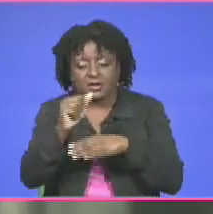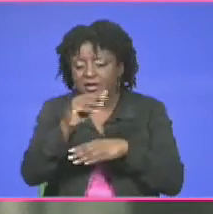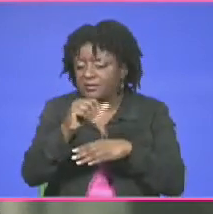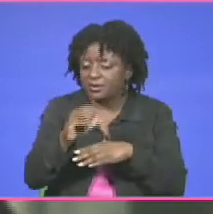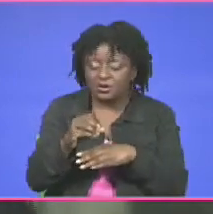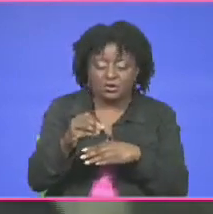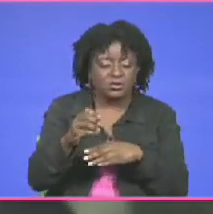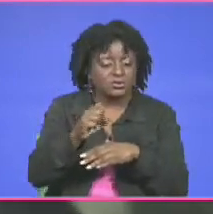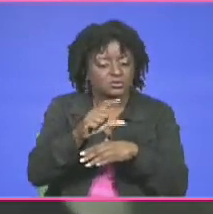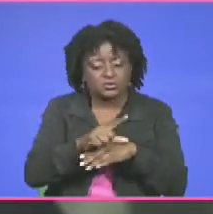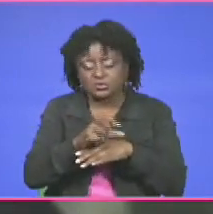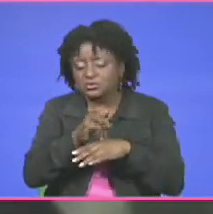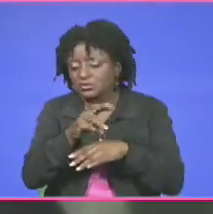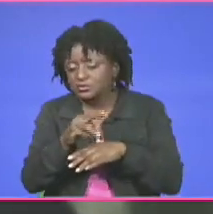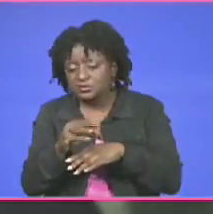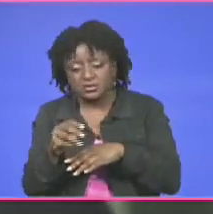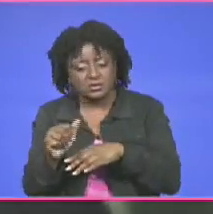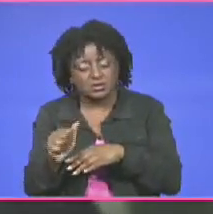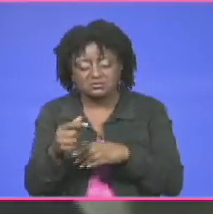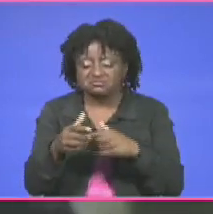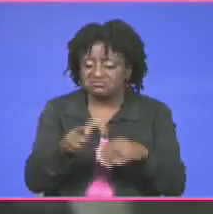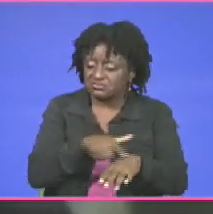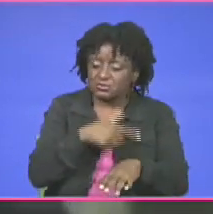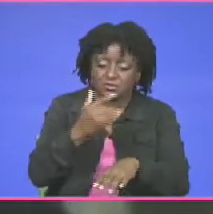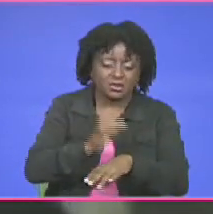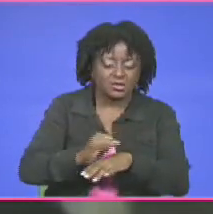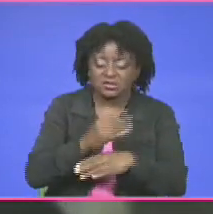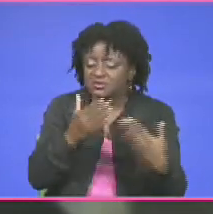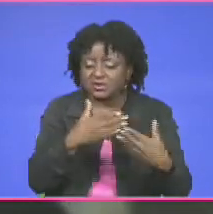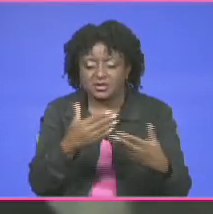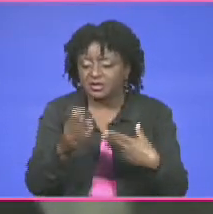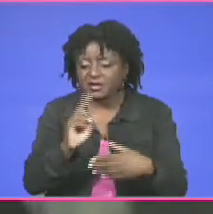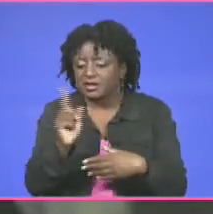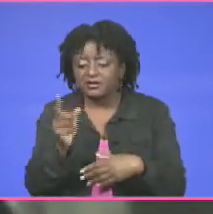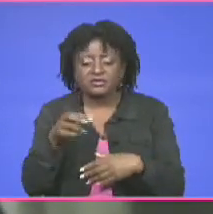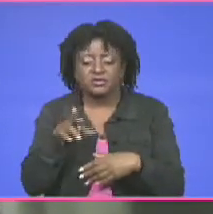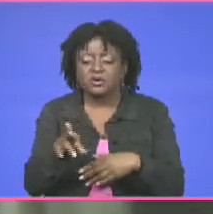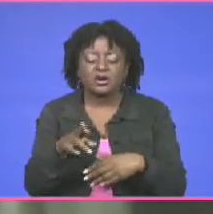Eleuthera, Long Island, wherever you are, go into the labor office and register.